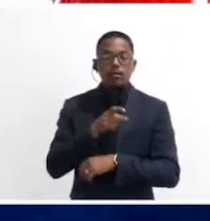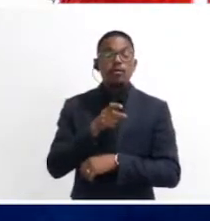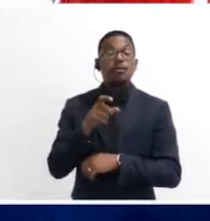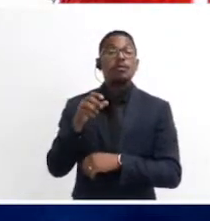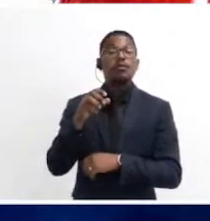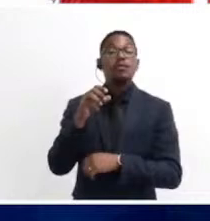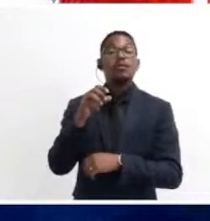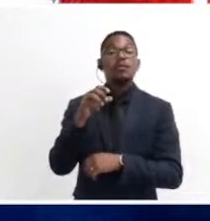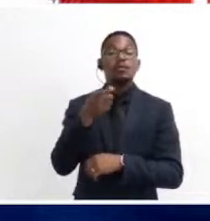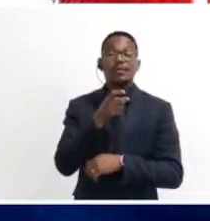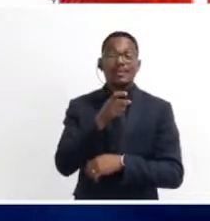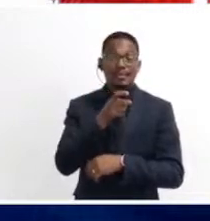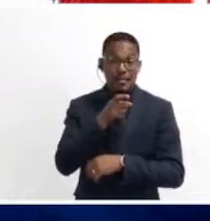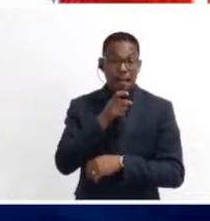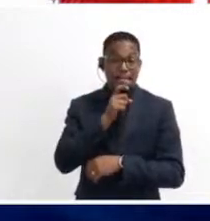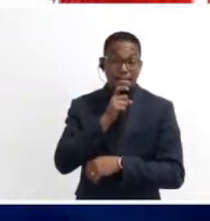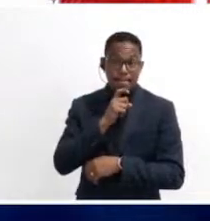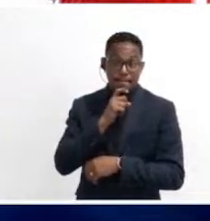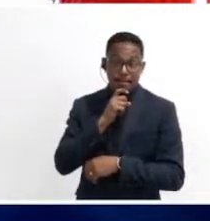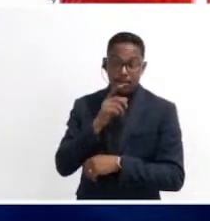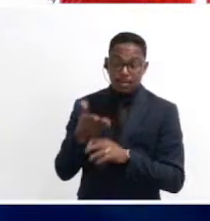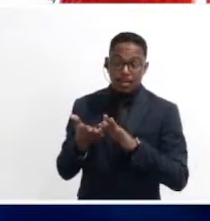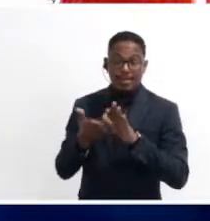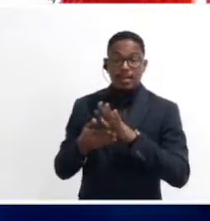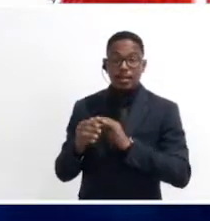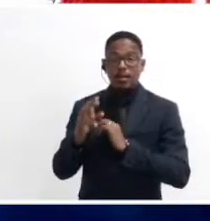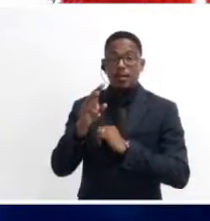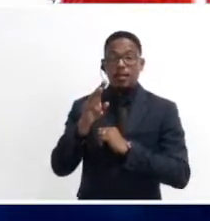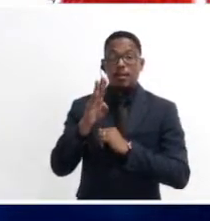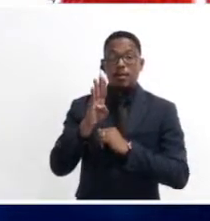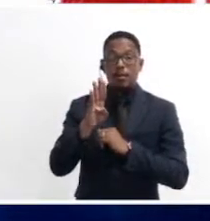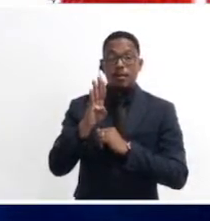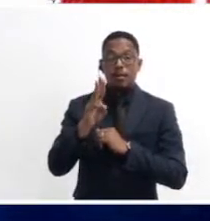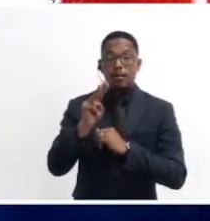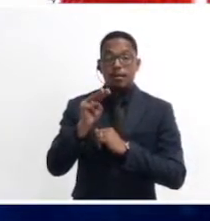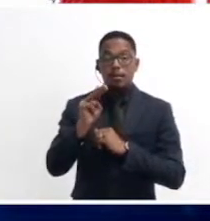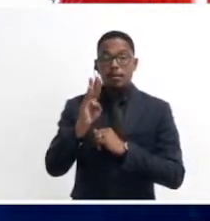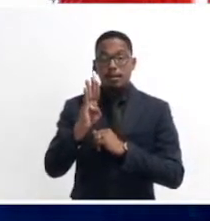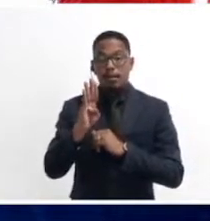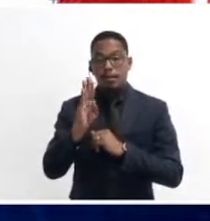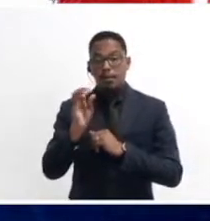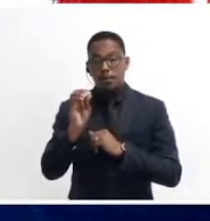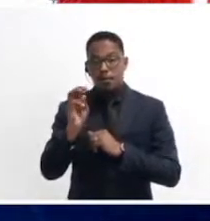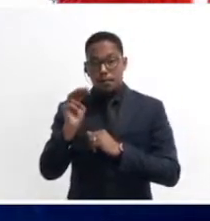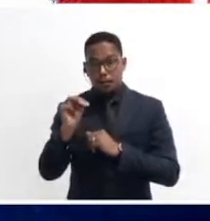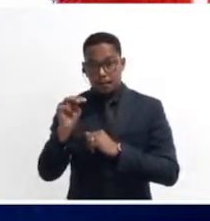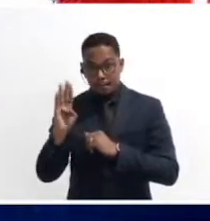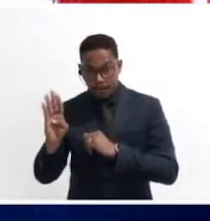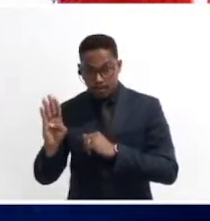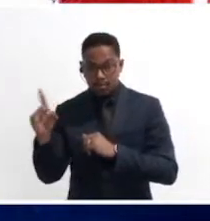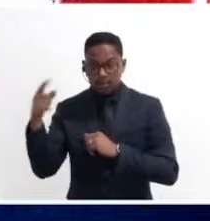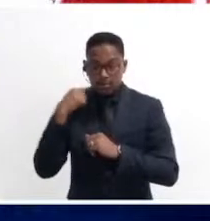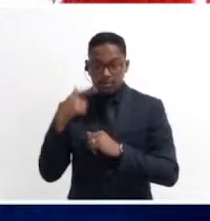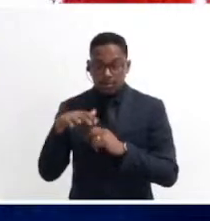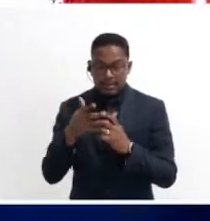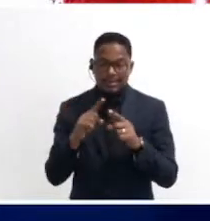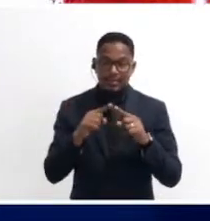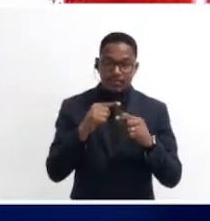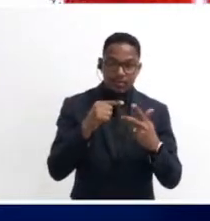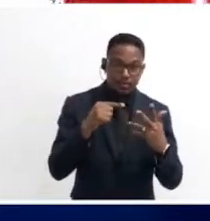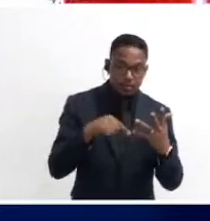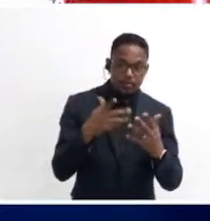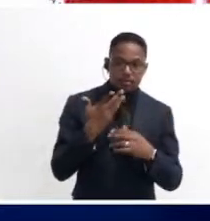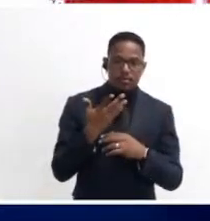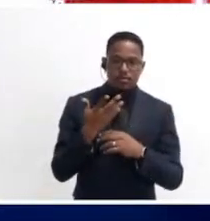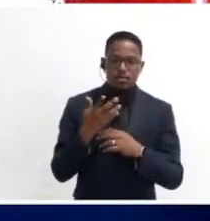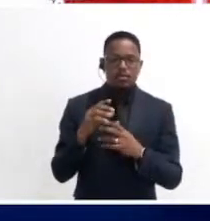it has a lot of different requirements on it. That UBM has to adhere well. It has to provide a barrier.